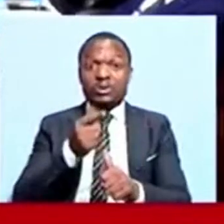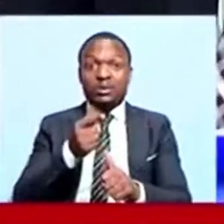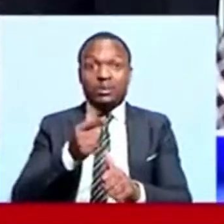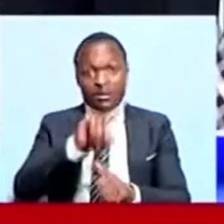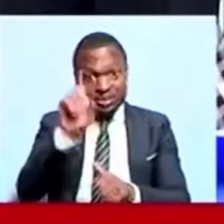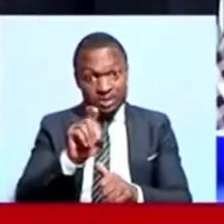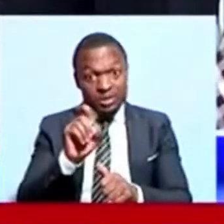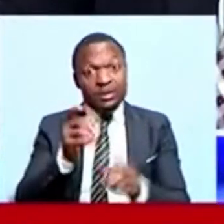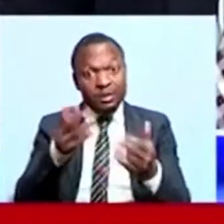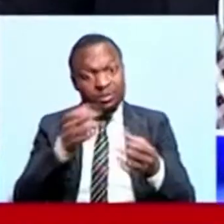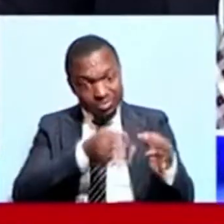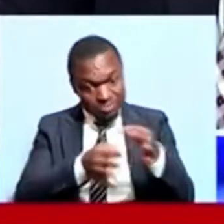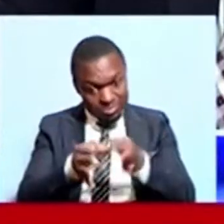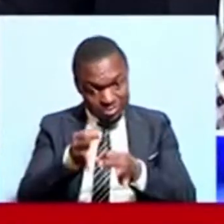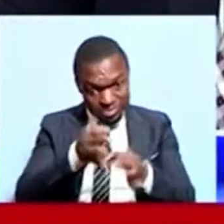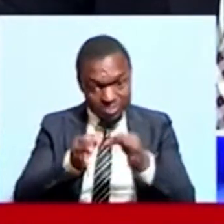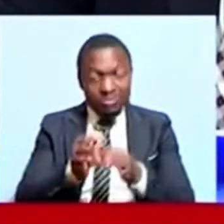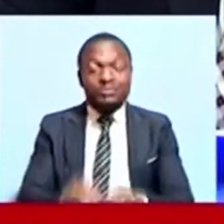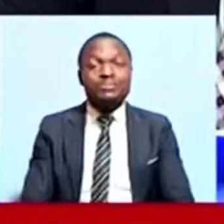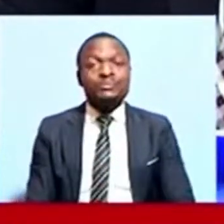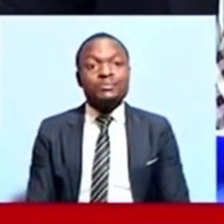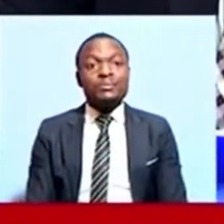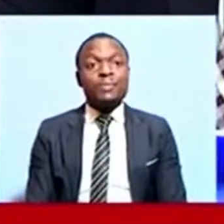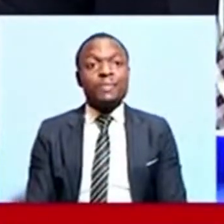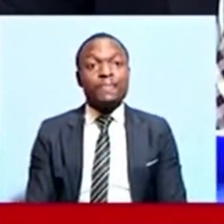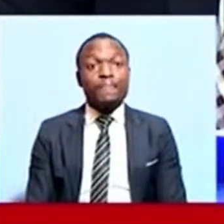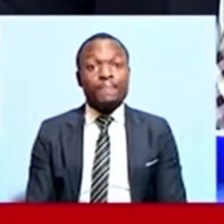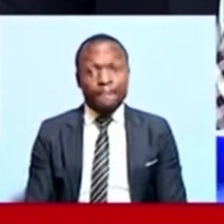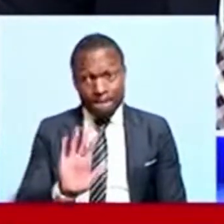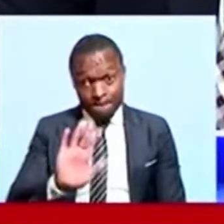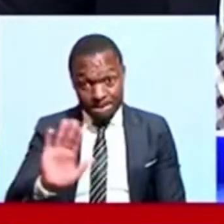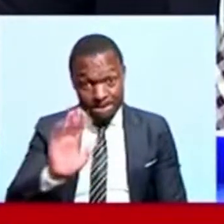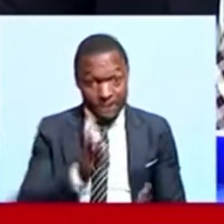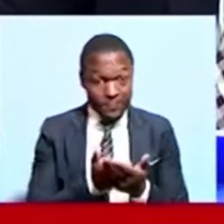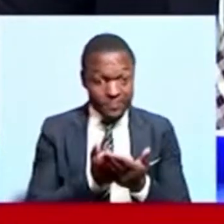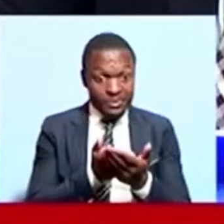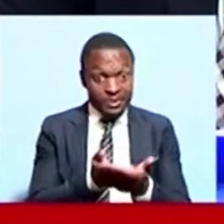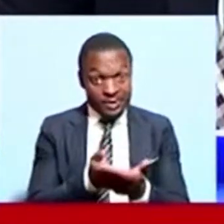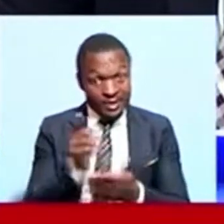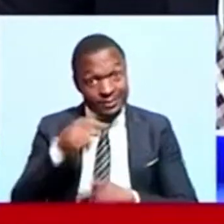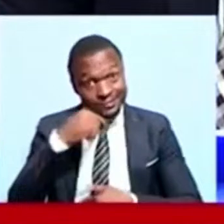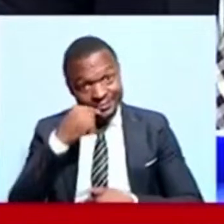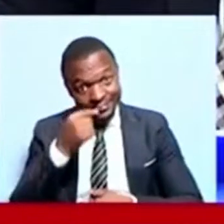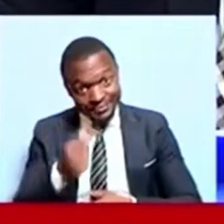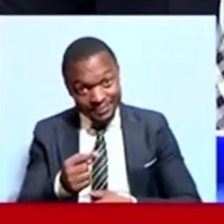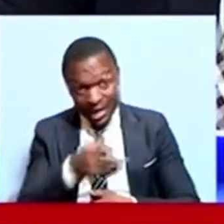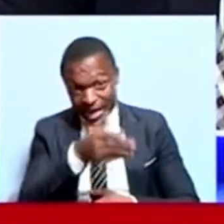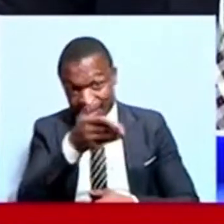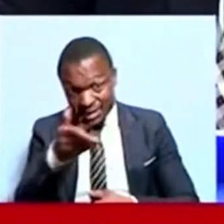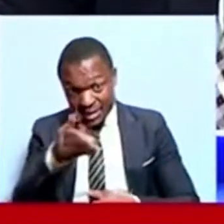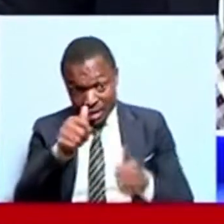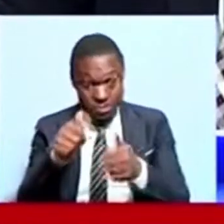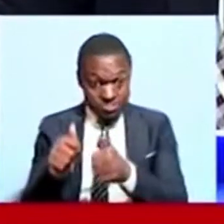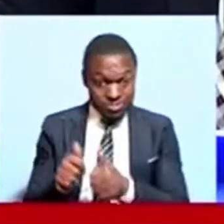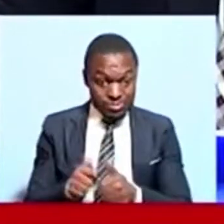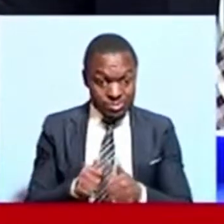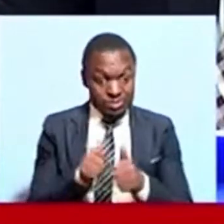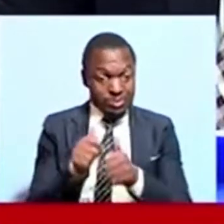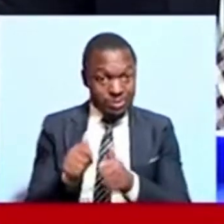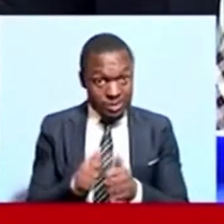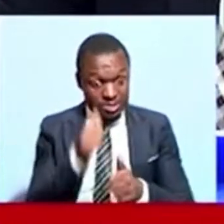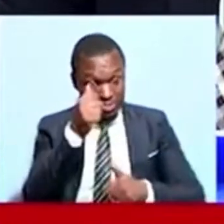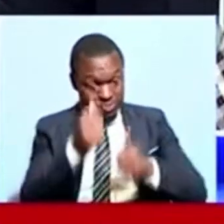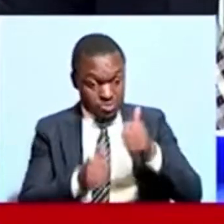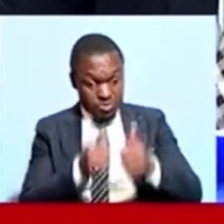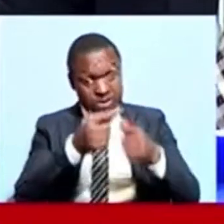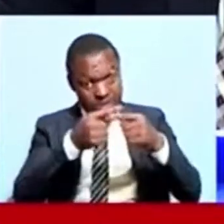clarify my earlier submission. I said there was an activity or an exercise that was going